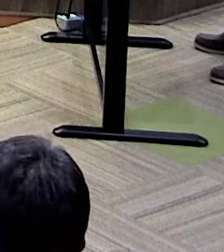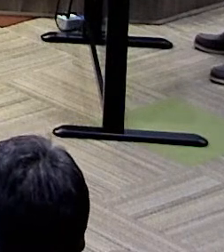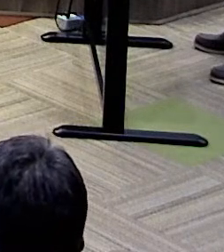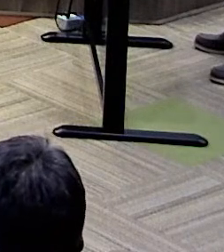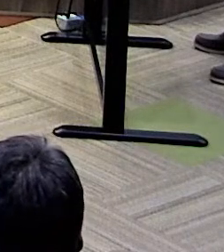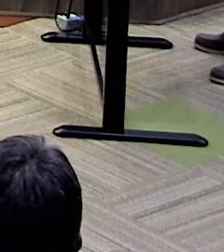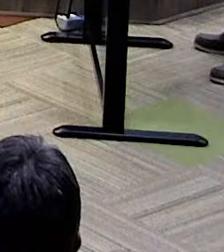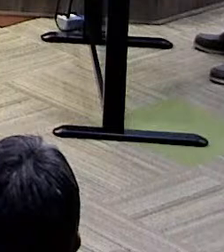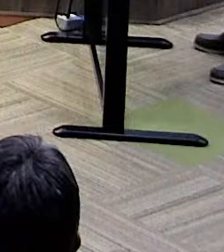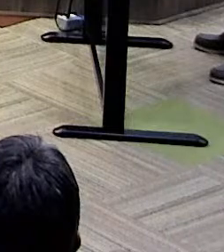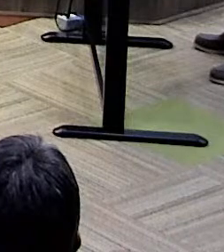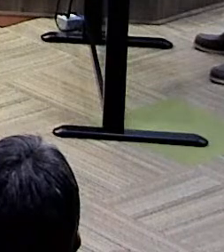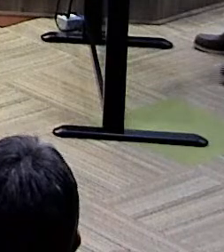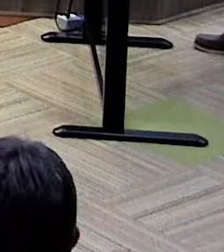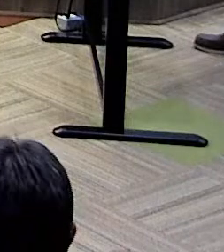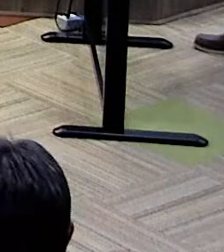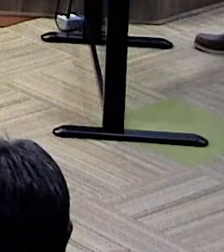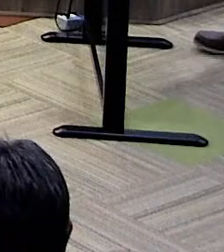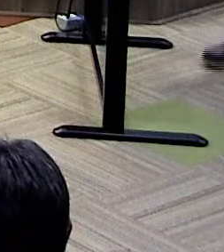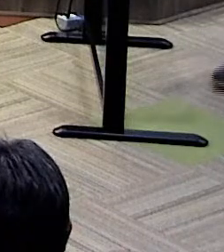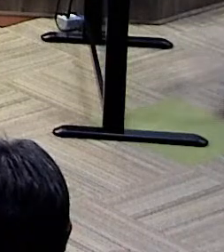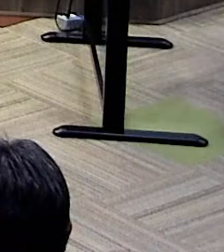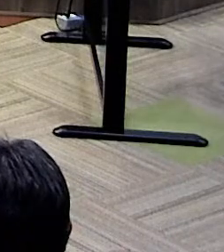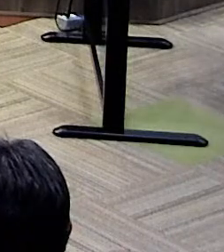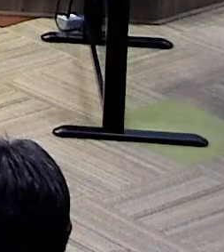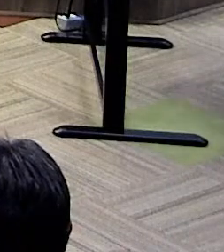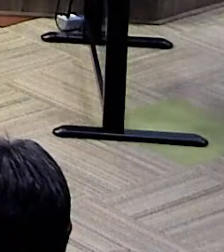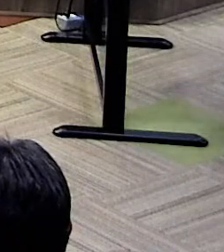That's all I got to say. Thank you. Thank you.